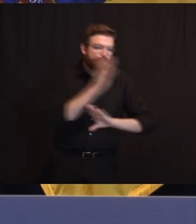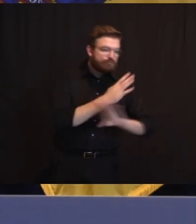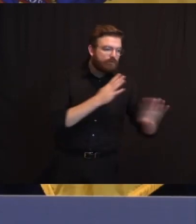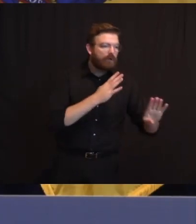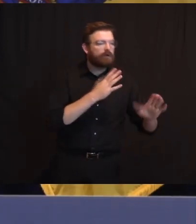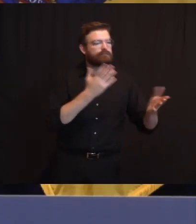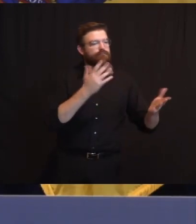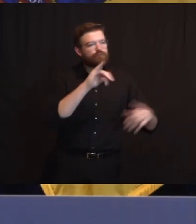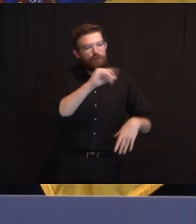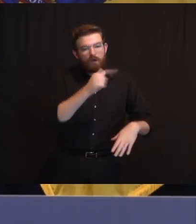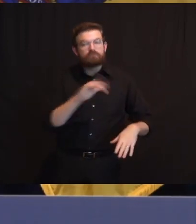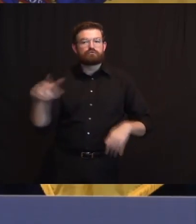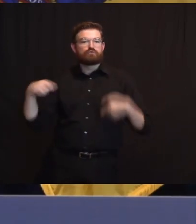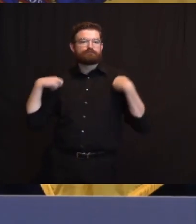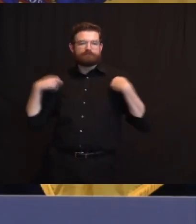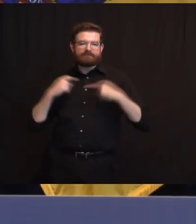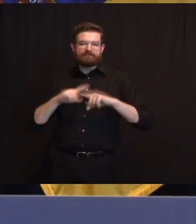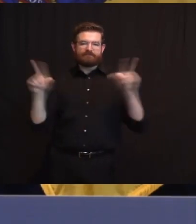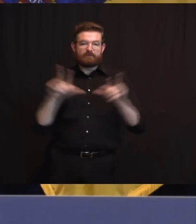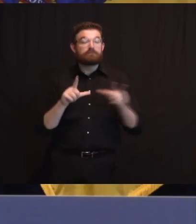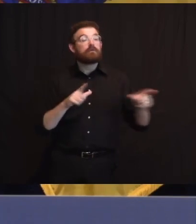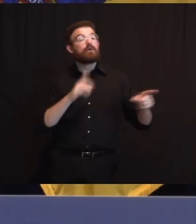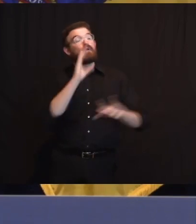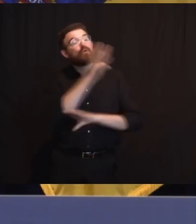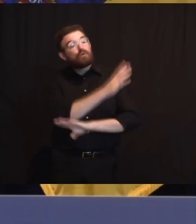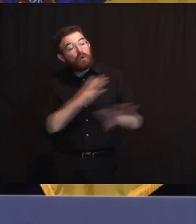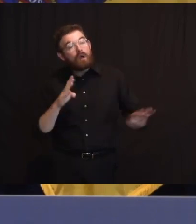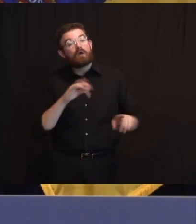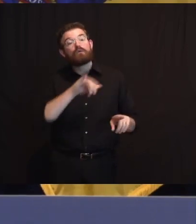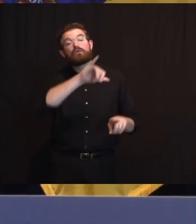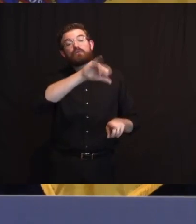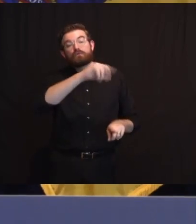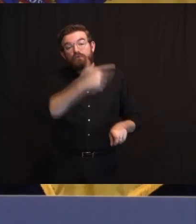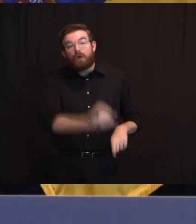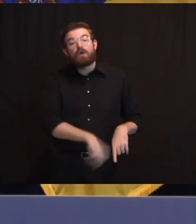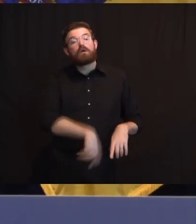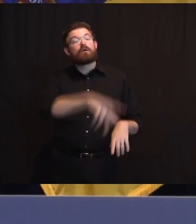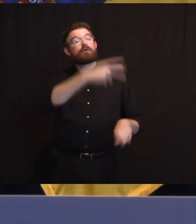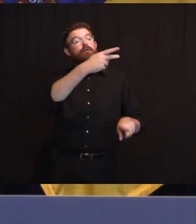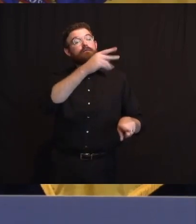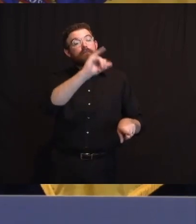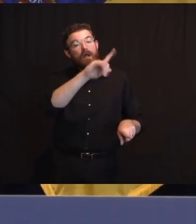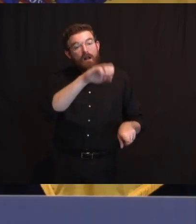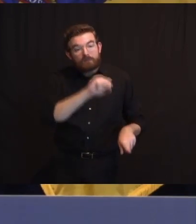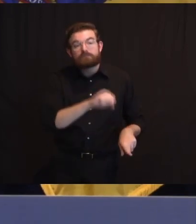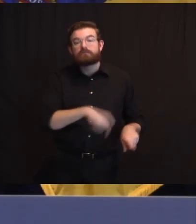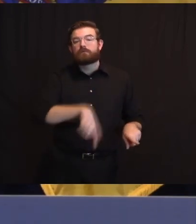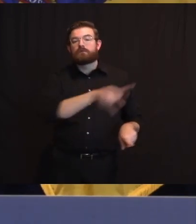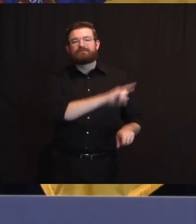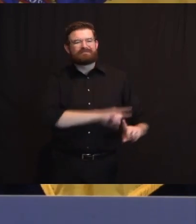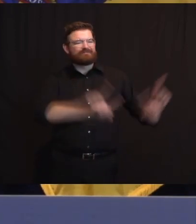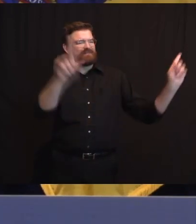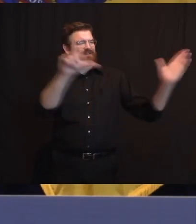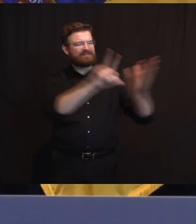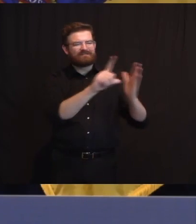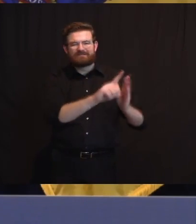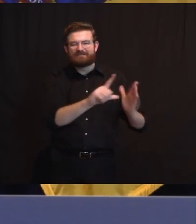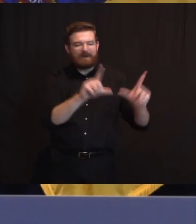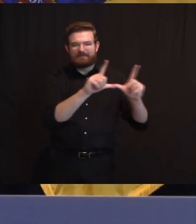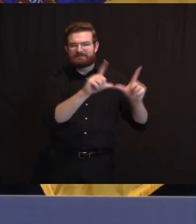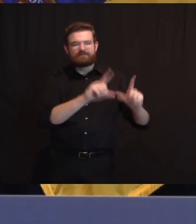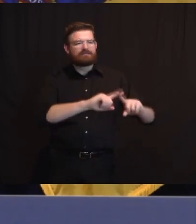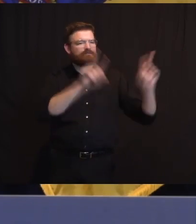Martial arts, yoga, Pilates have a different license and different set of requirements than an actual gym or a health club.